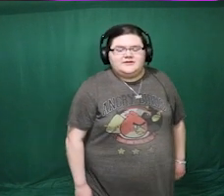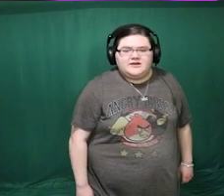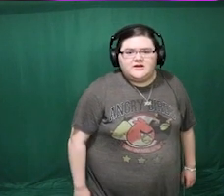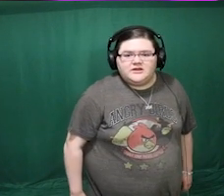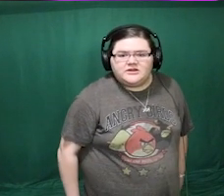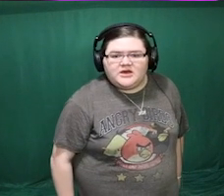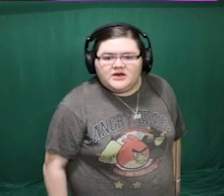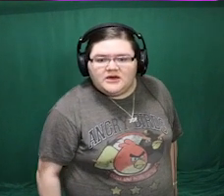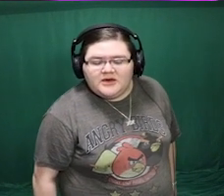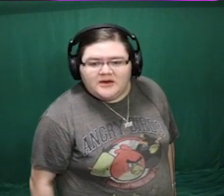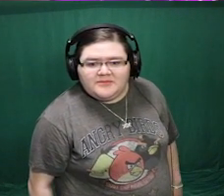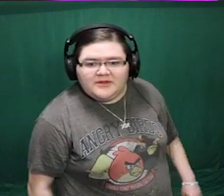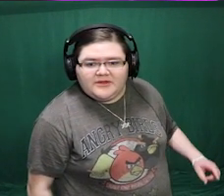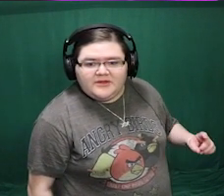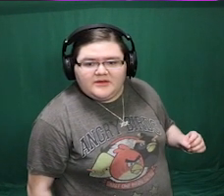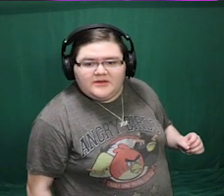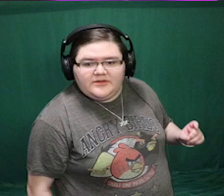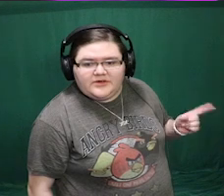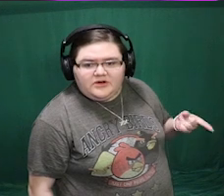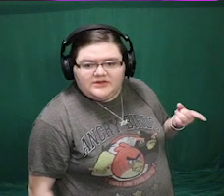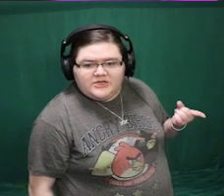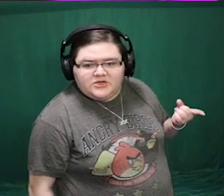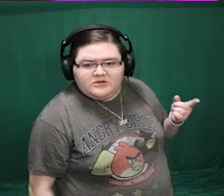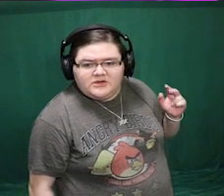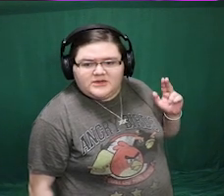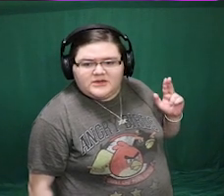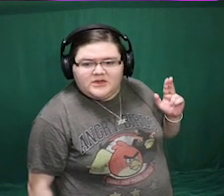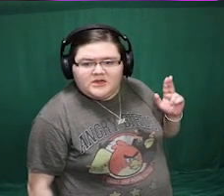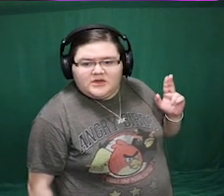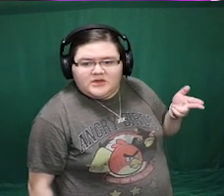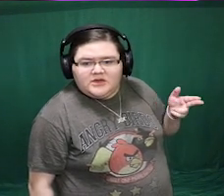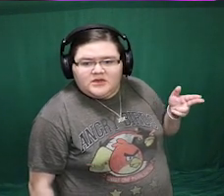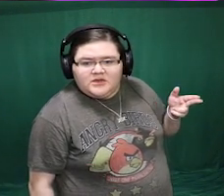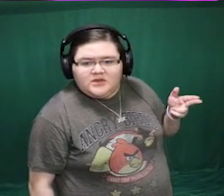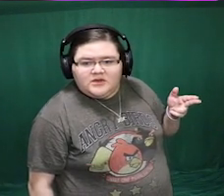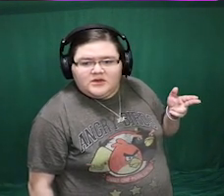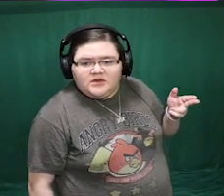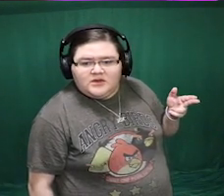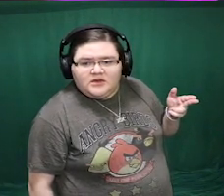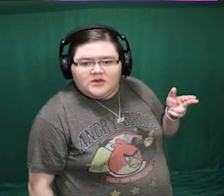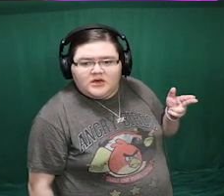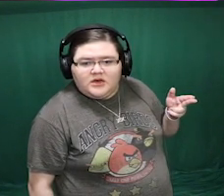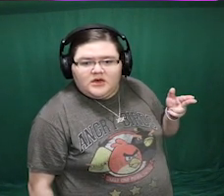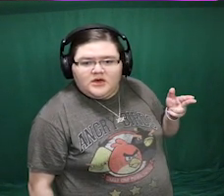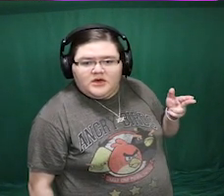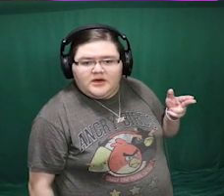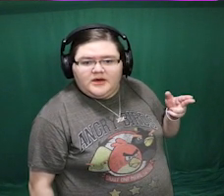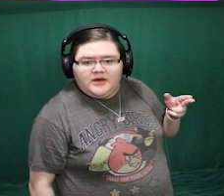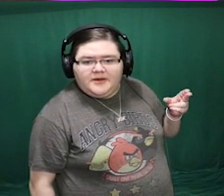god! Are you kidding me? The Golden Goose. Grimm's Fairy Tales.